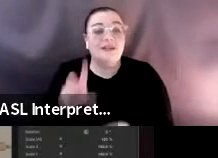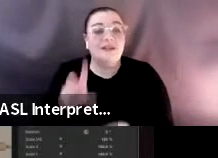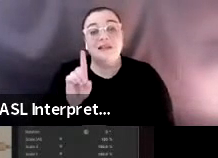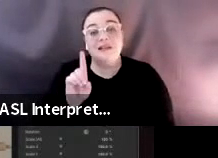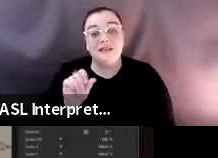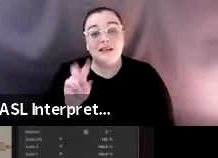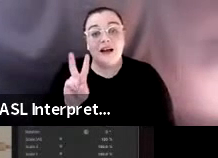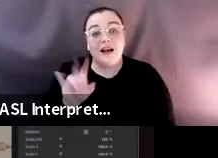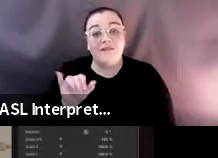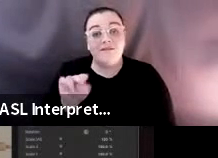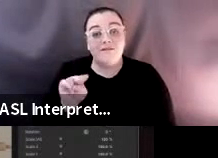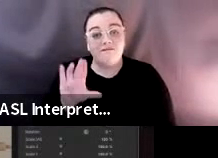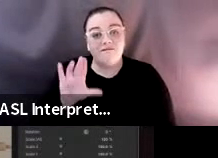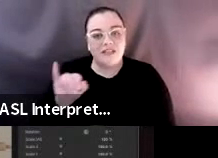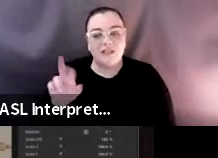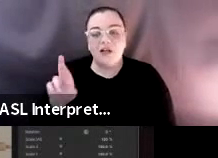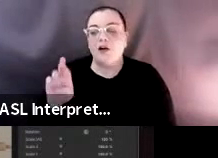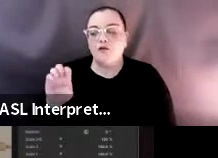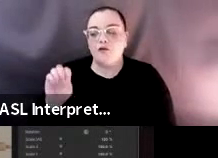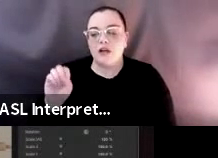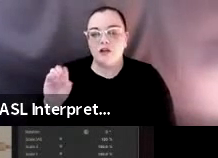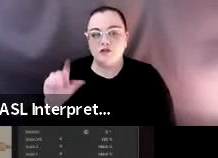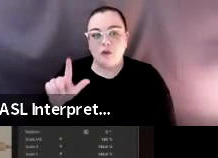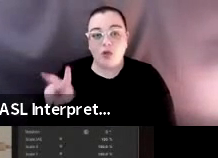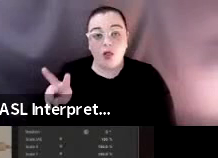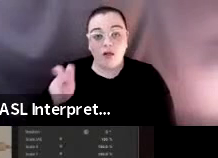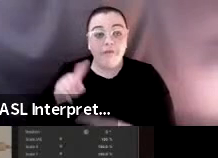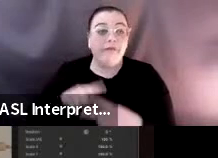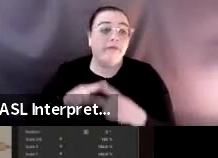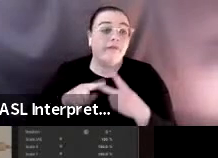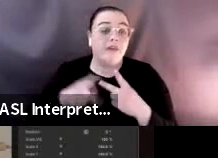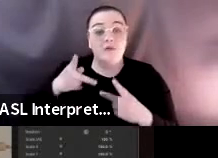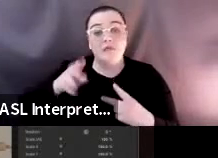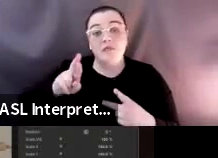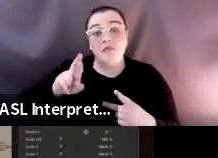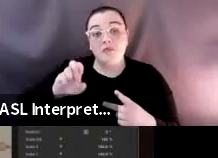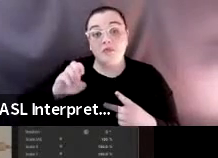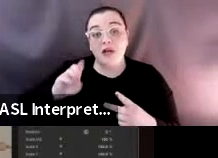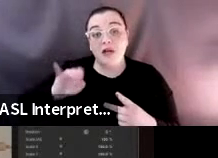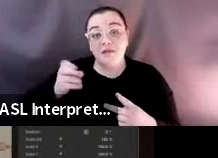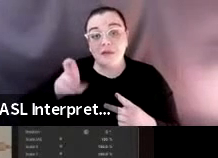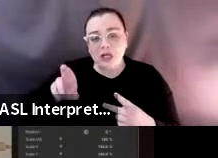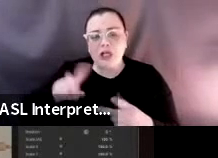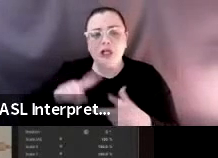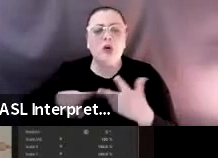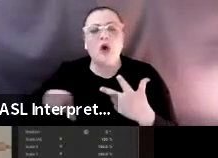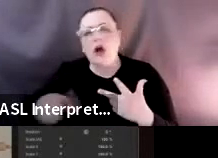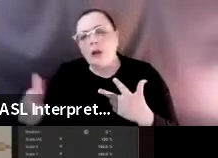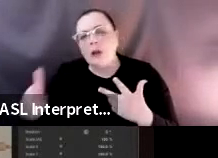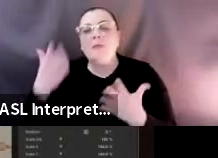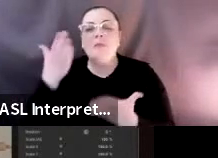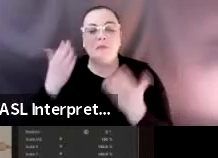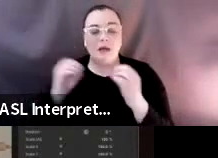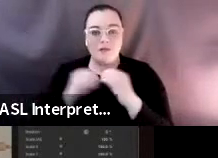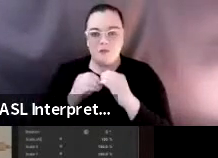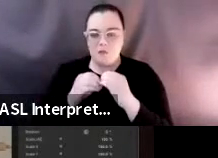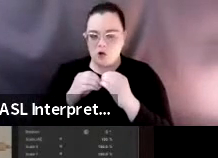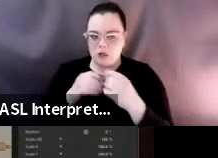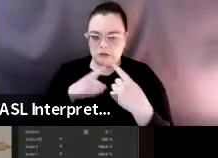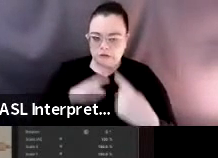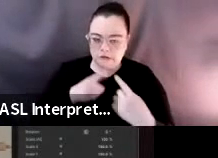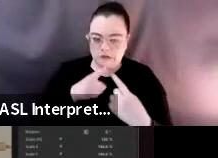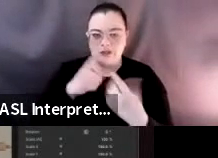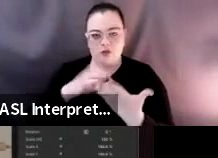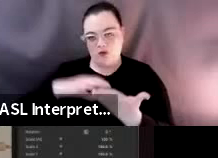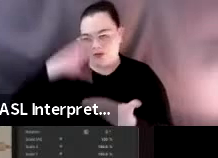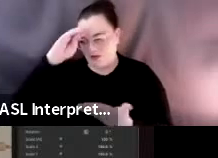there's Premiere. So there are other options. You just might find that there's a much steeper learning curve to getting started with those programs, which is why we are